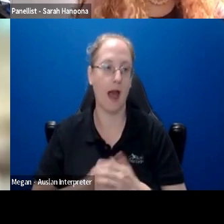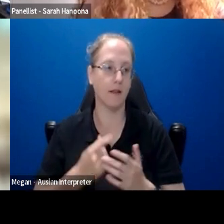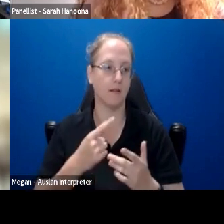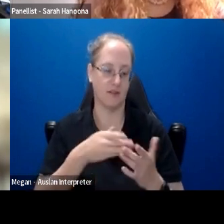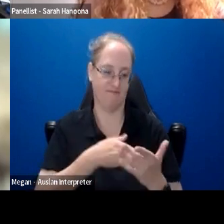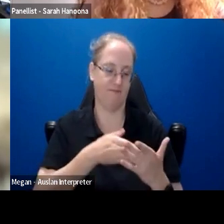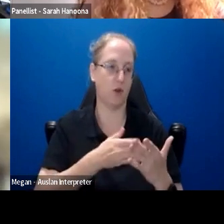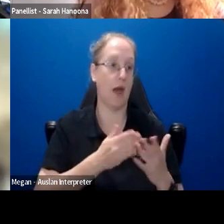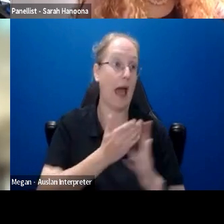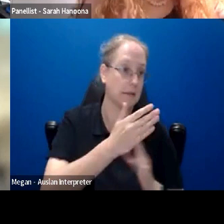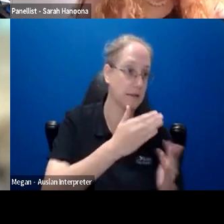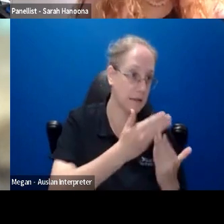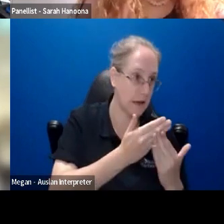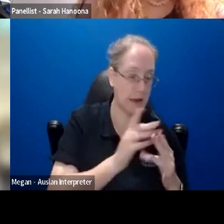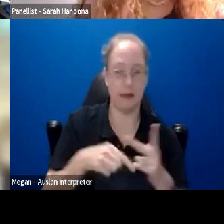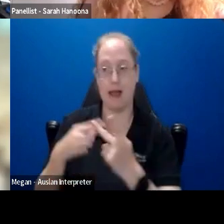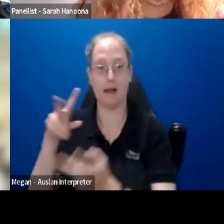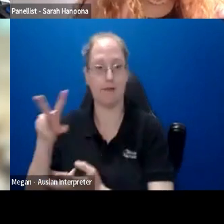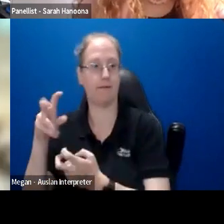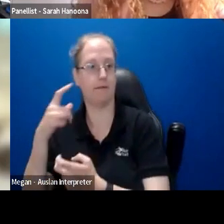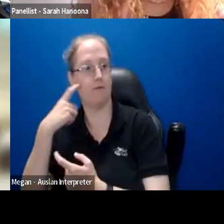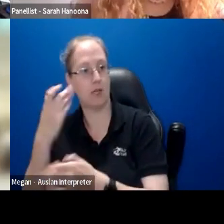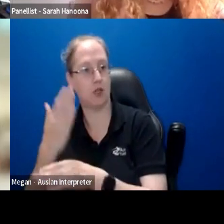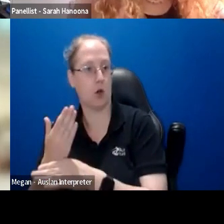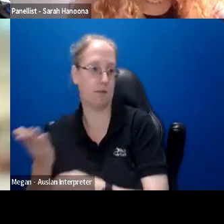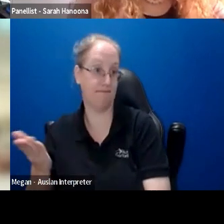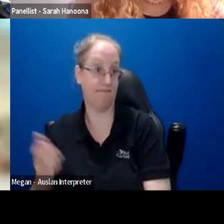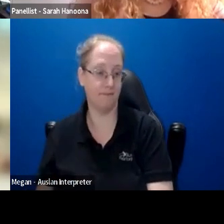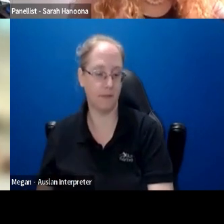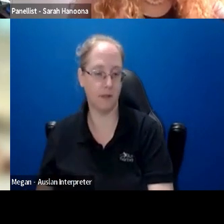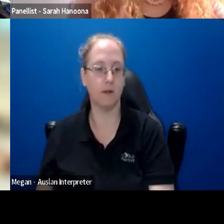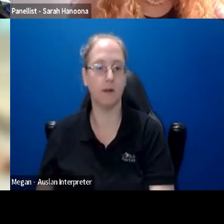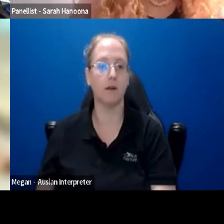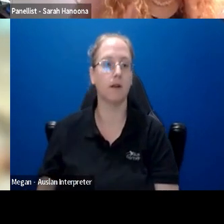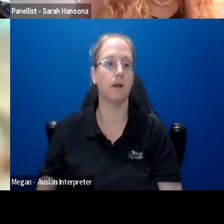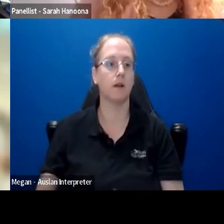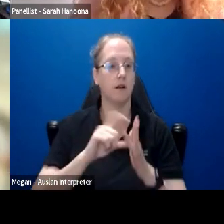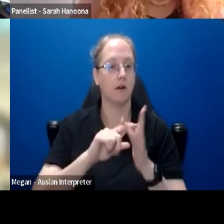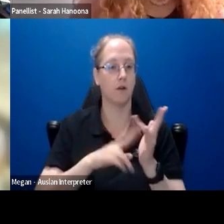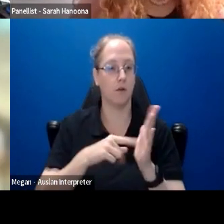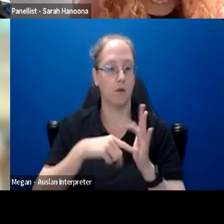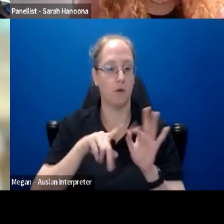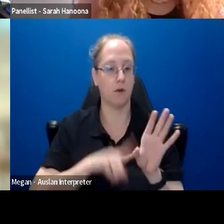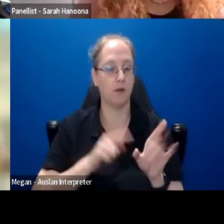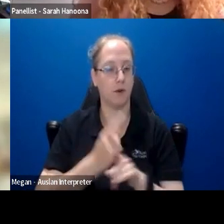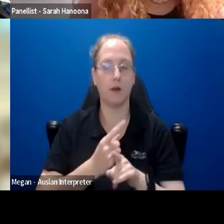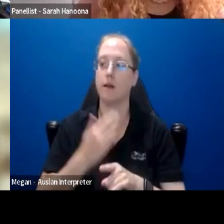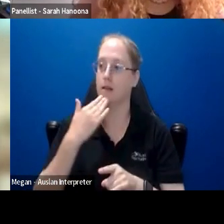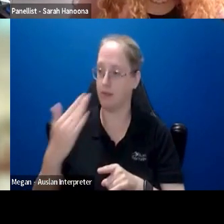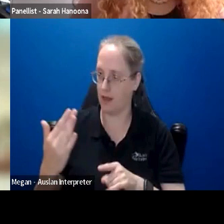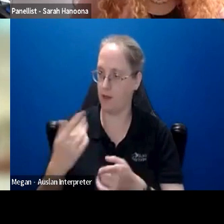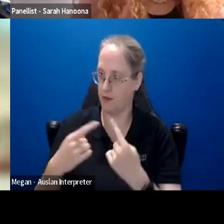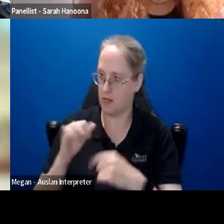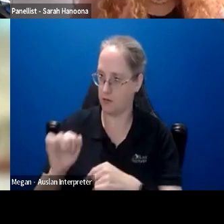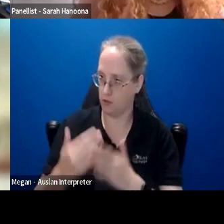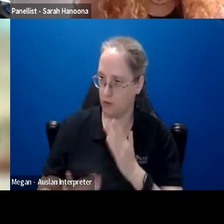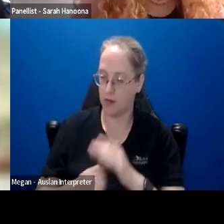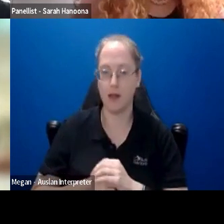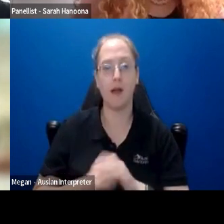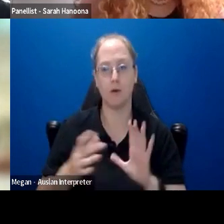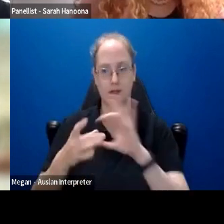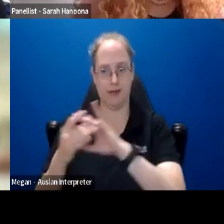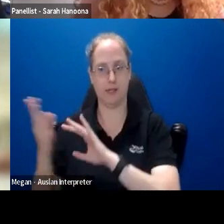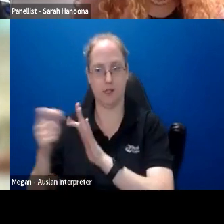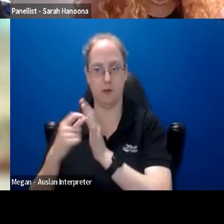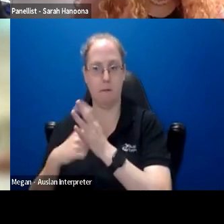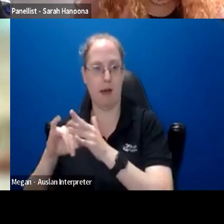job. Thank you, Pawana, and thank you for sharing your story. And I think, you know, touched on some of the things that Paris was